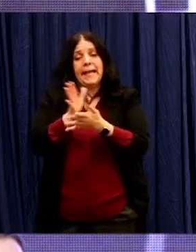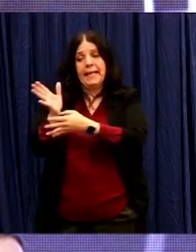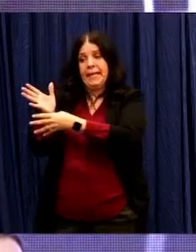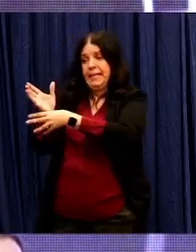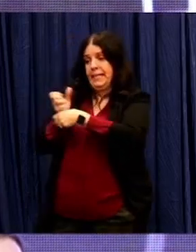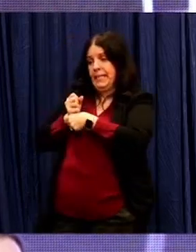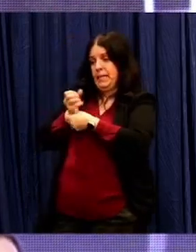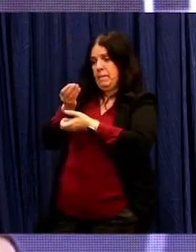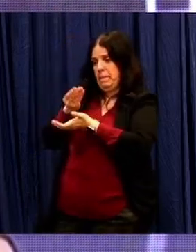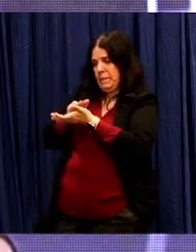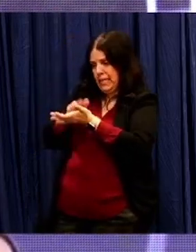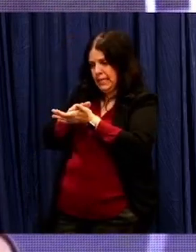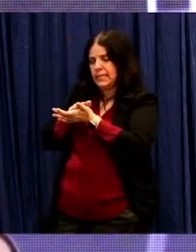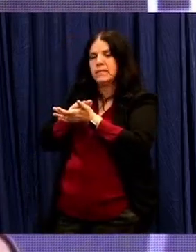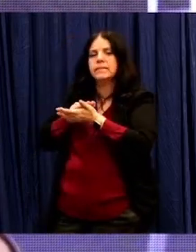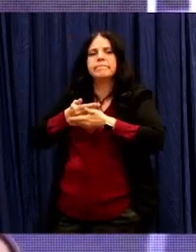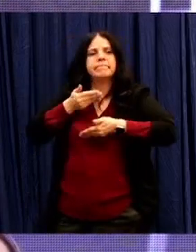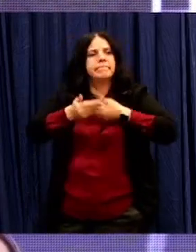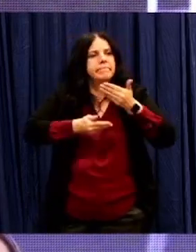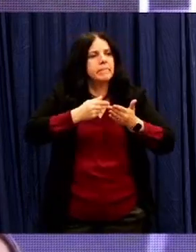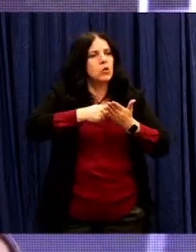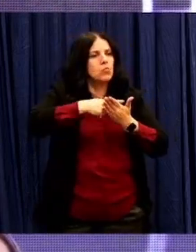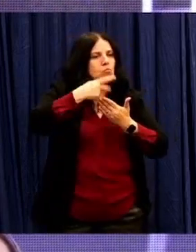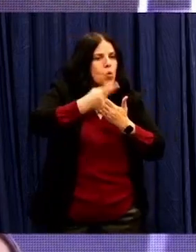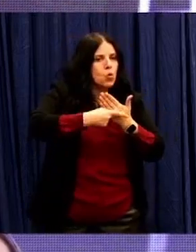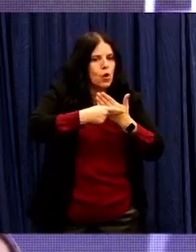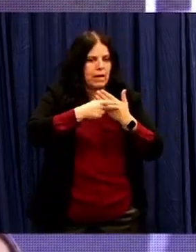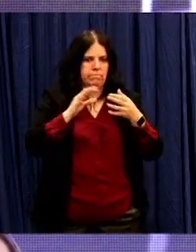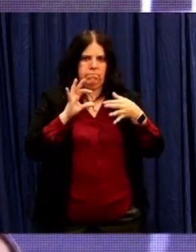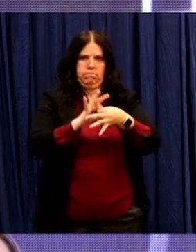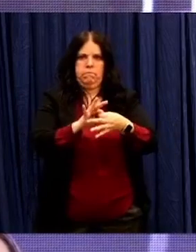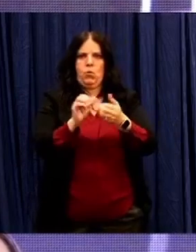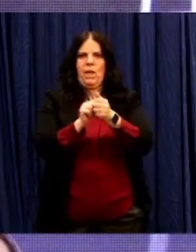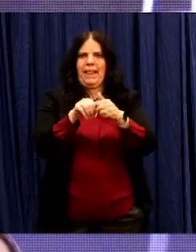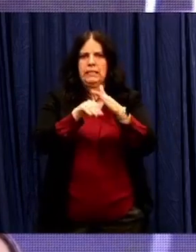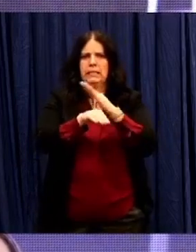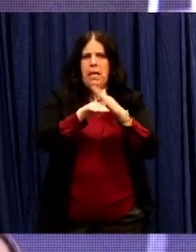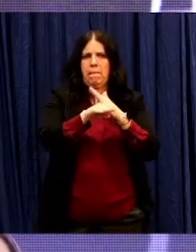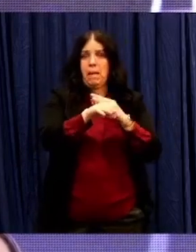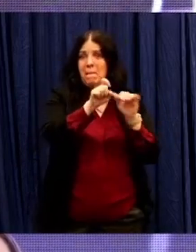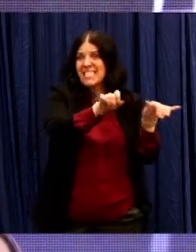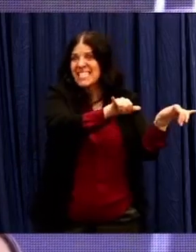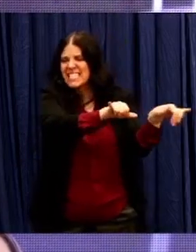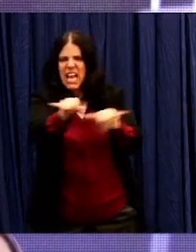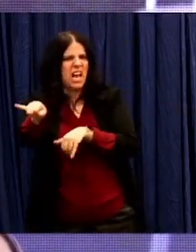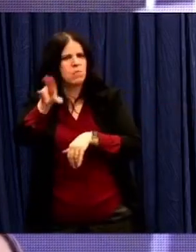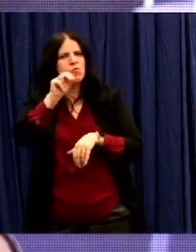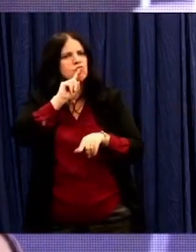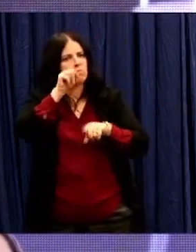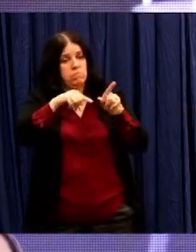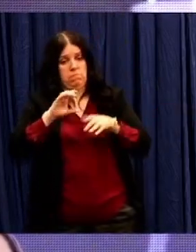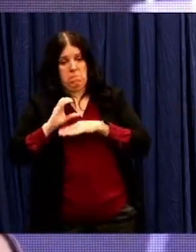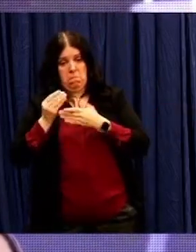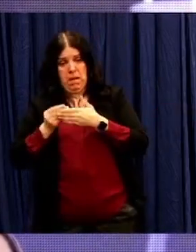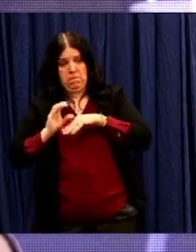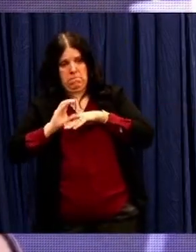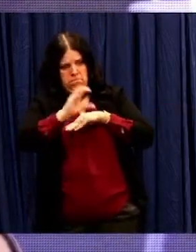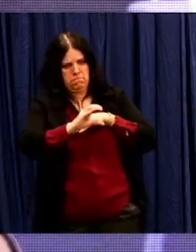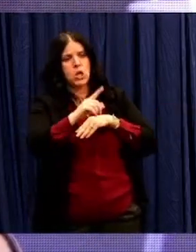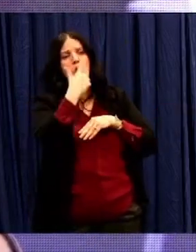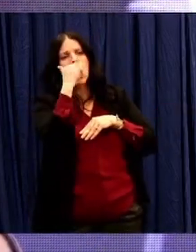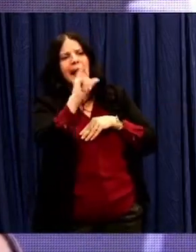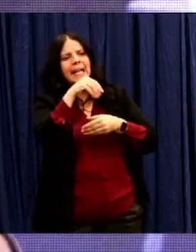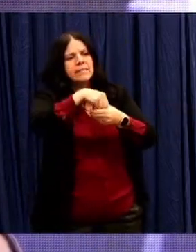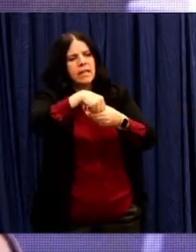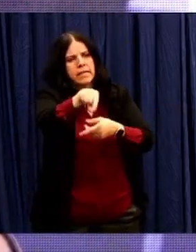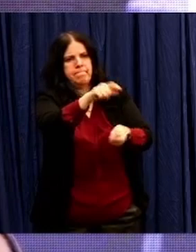rolls out each of their programs to meet accessibility might look different. So then that process can